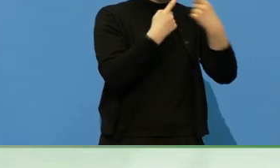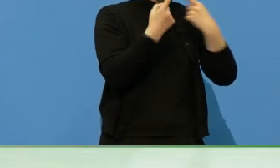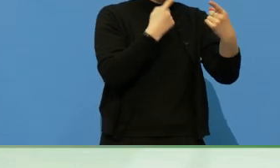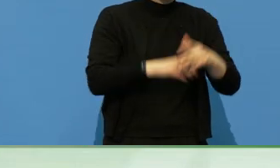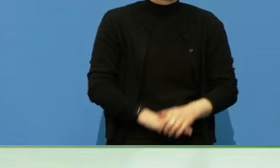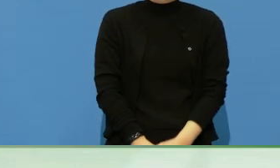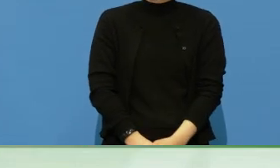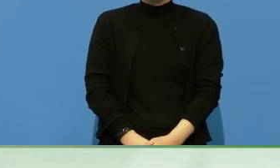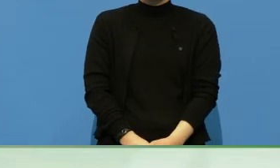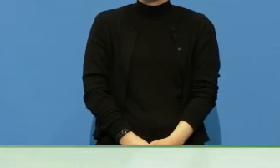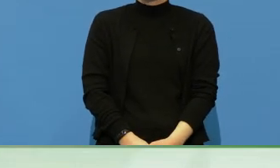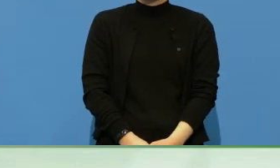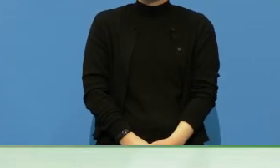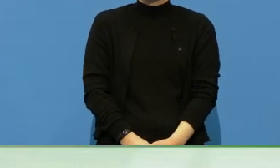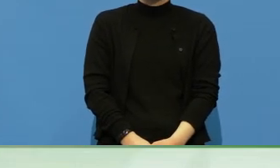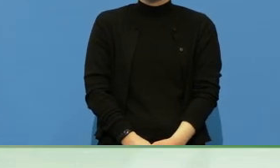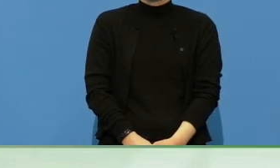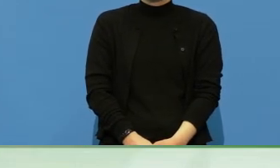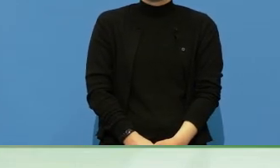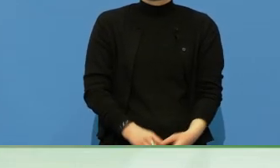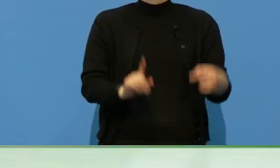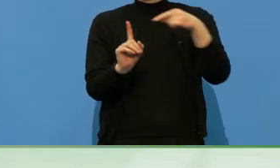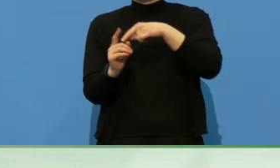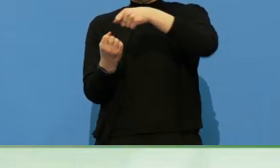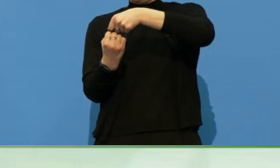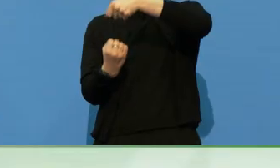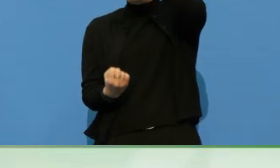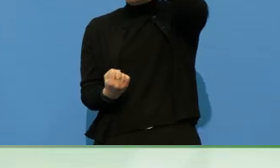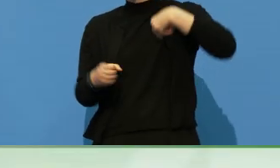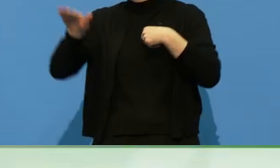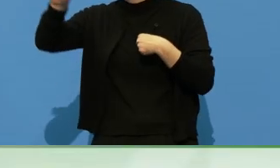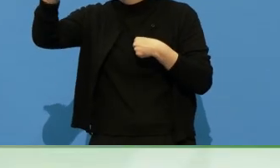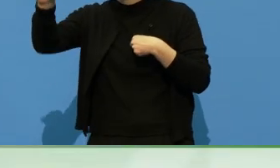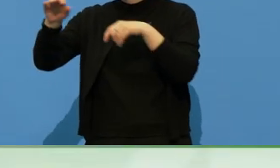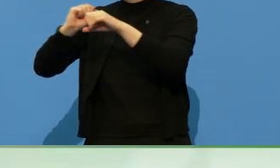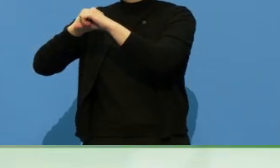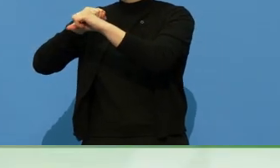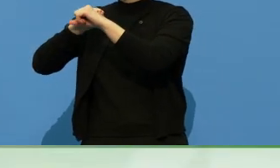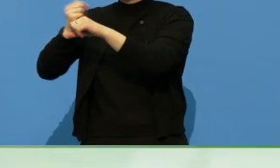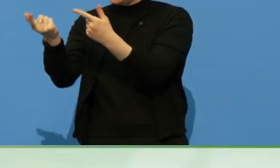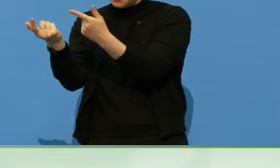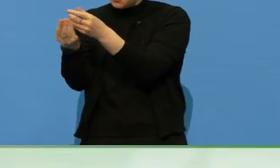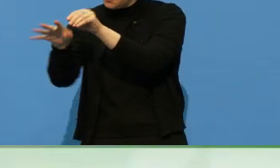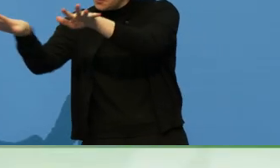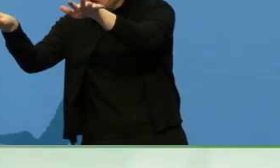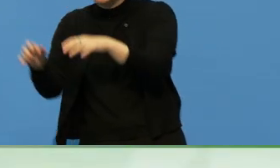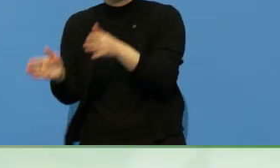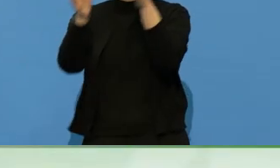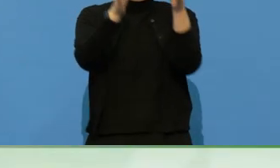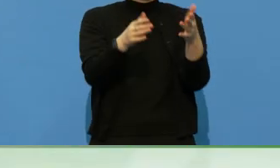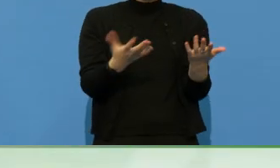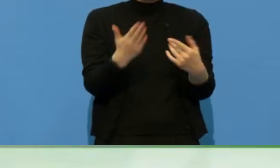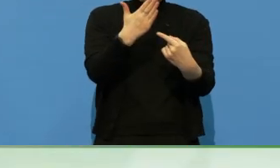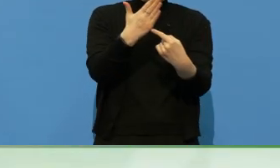certification, or with the technical departments because it's architecture and we have to do